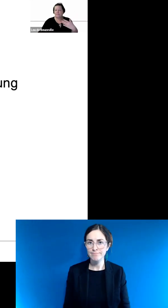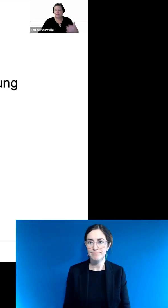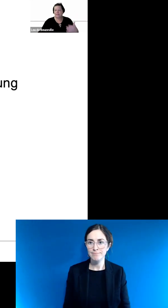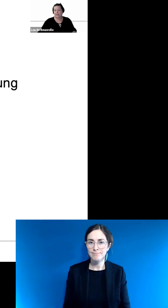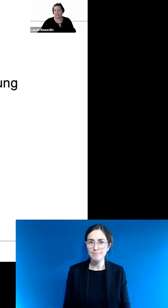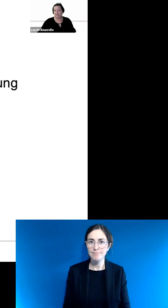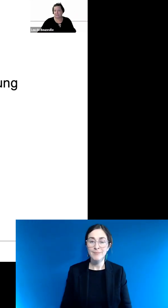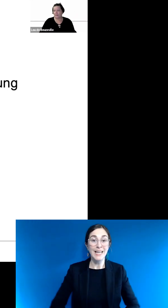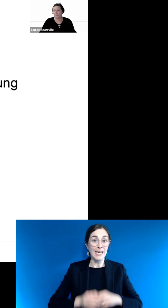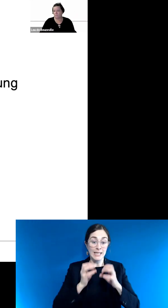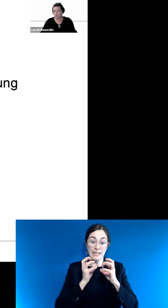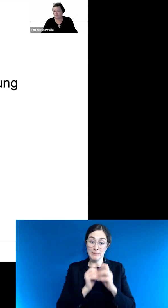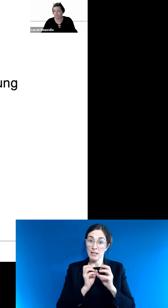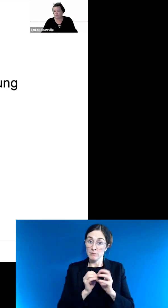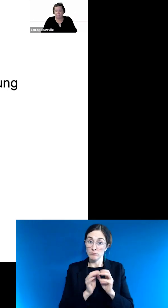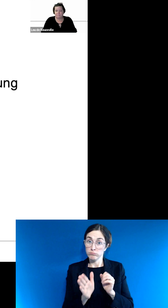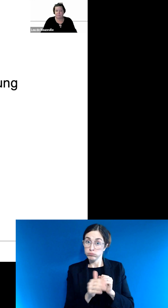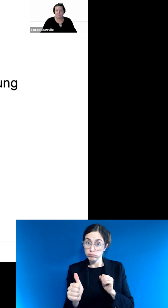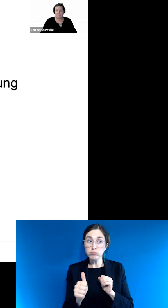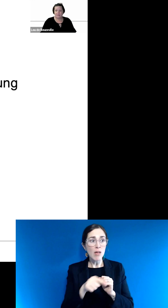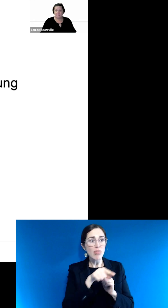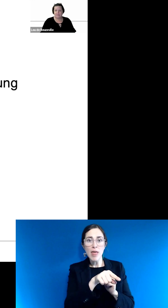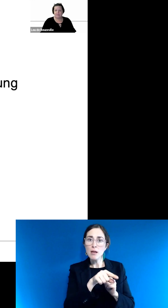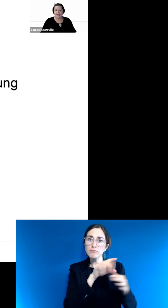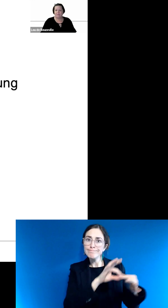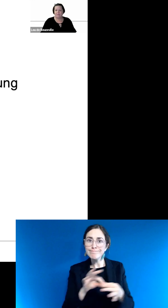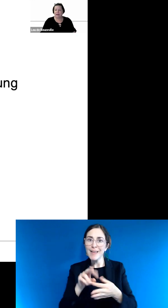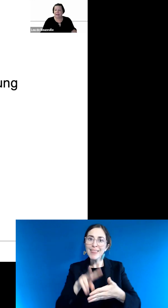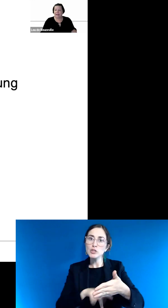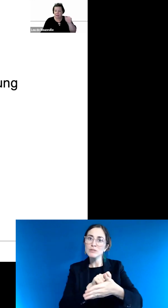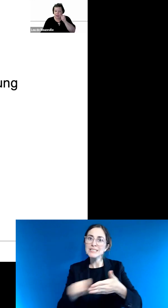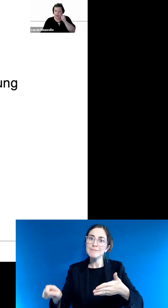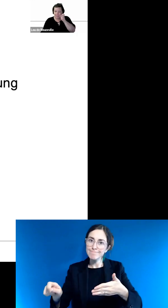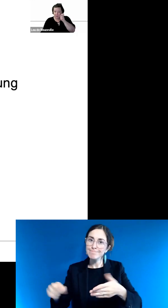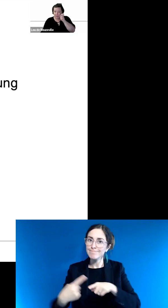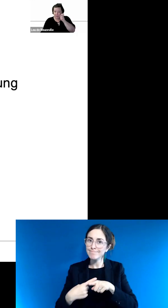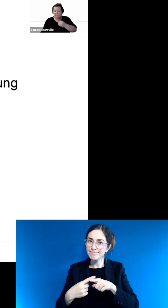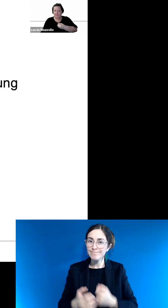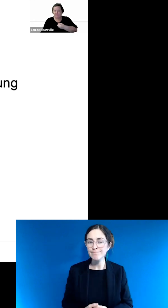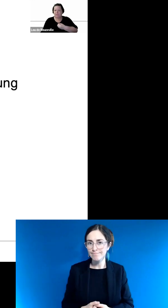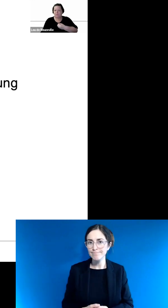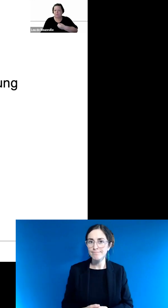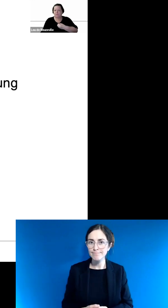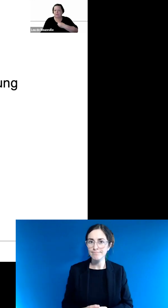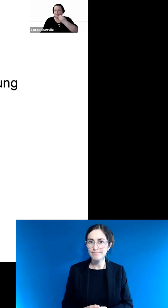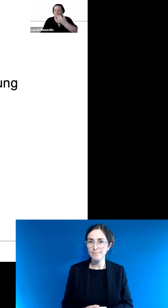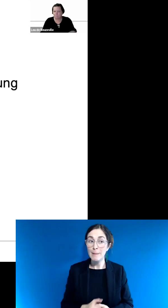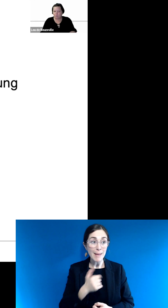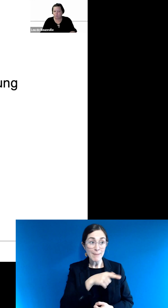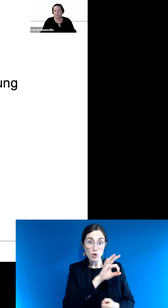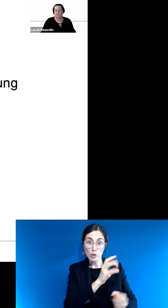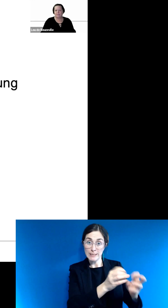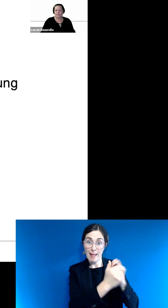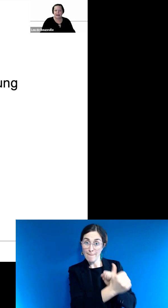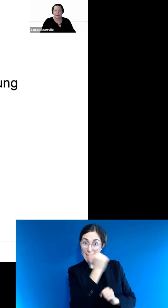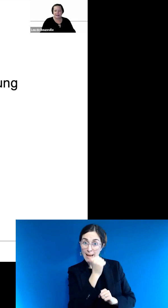Skill in fingerspelling is correlated with literacy skill. They can recognize it very young, even if they don't